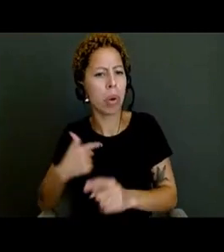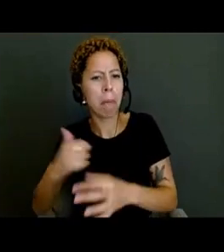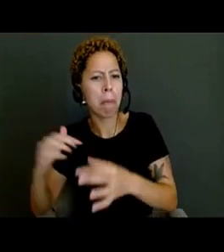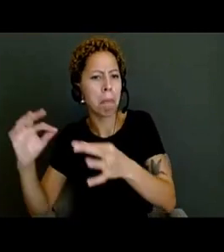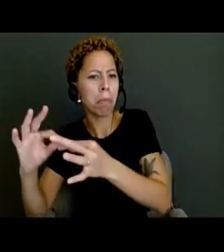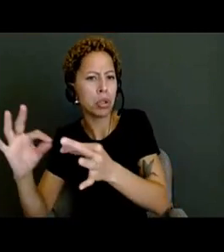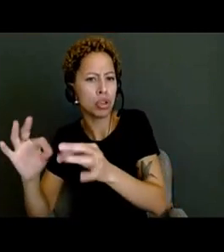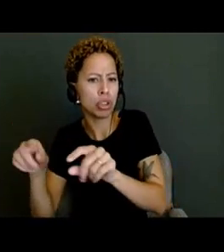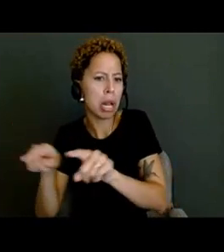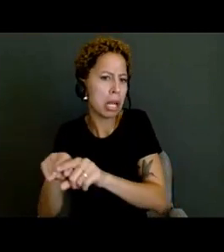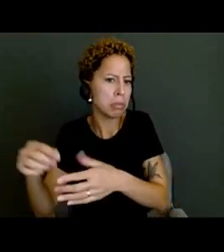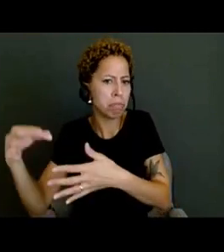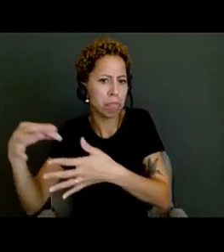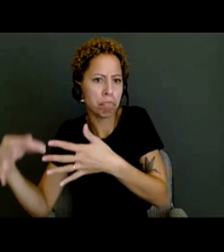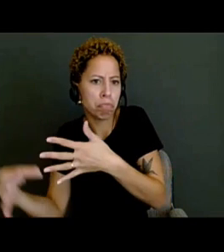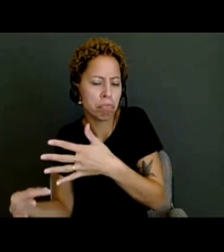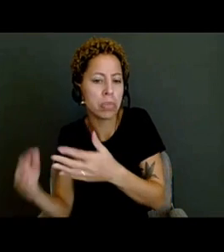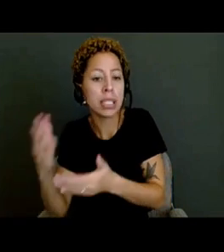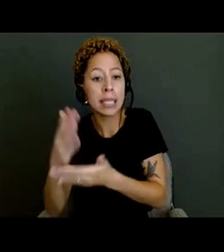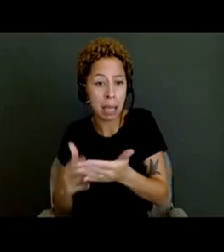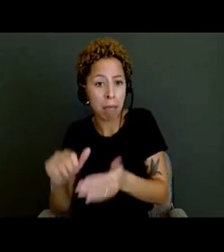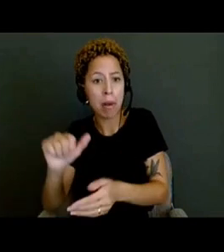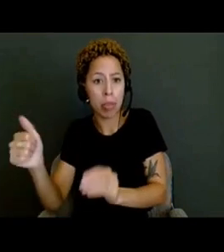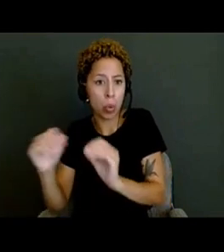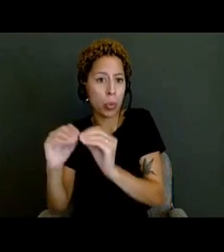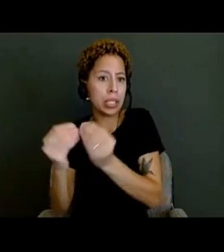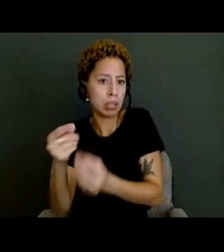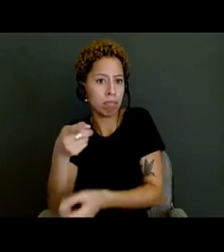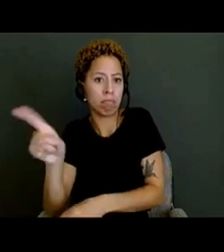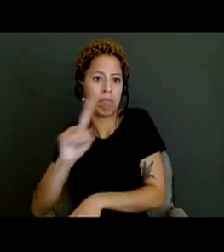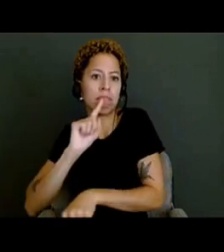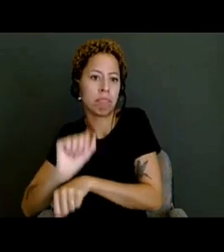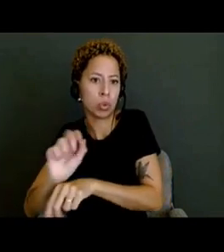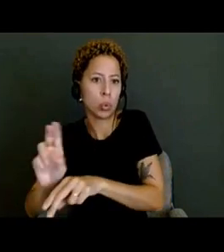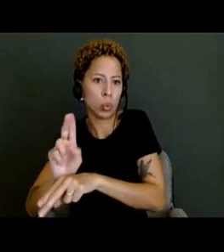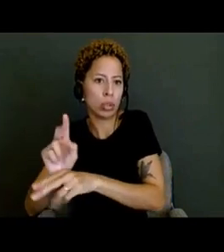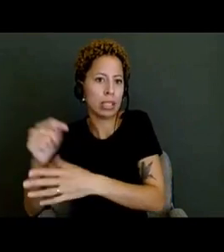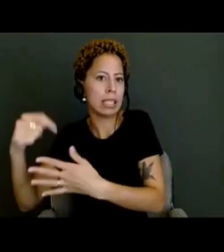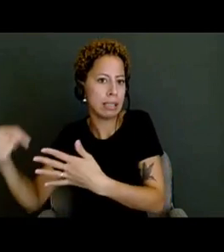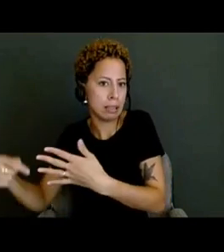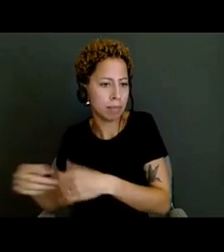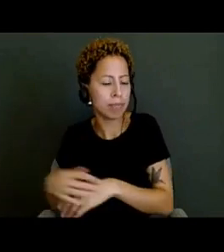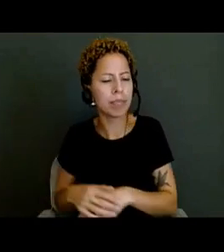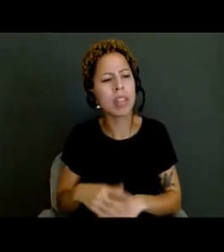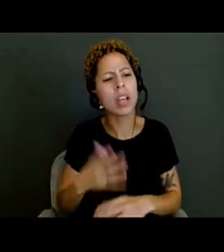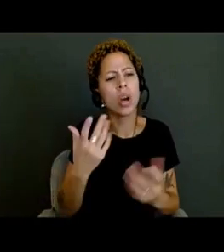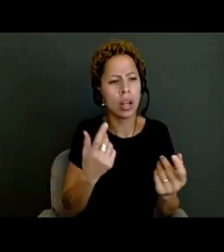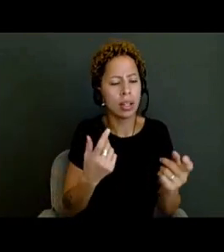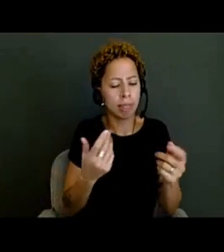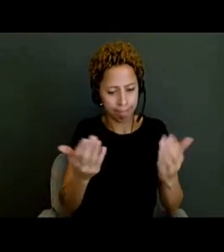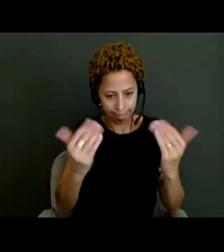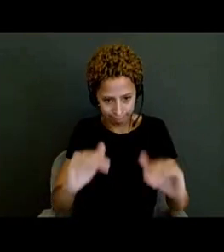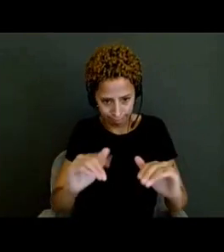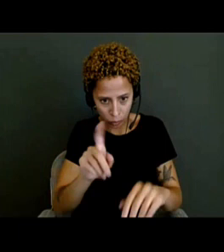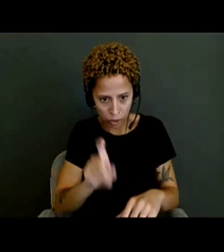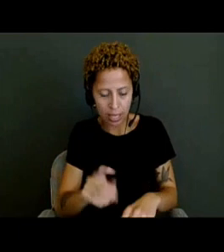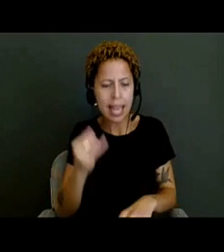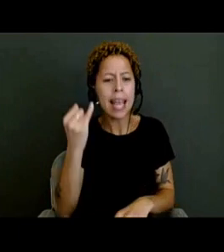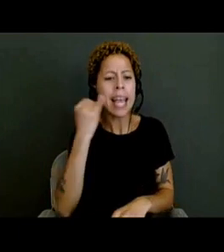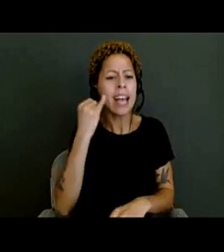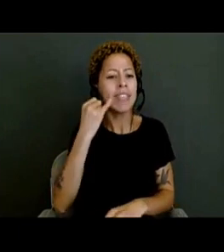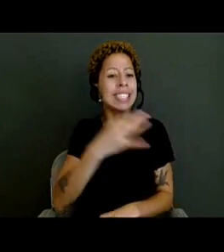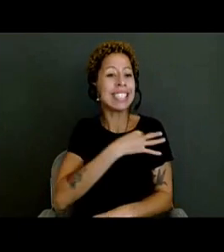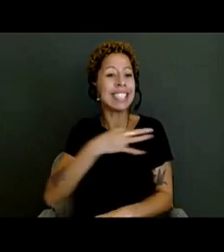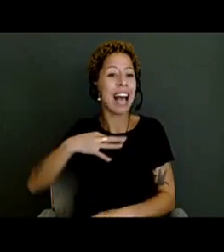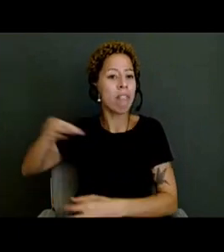because we know some other organizations are using them. If there's a staff turnover, how does the affect the account? This came up